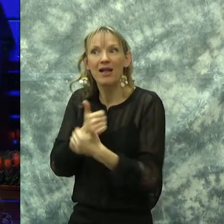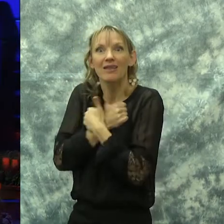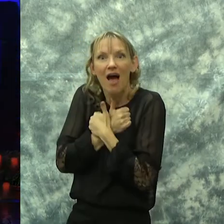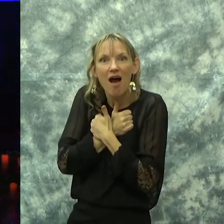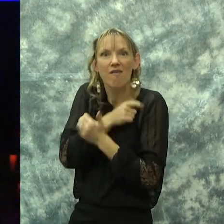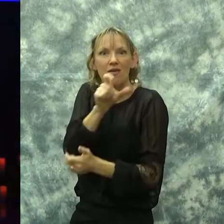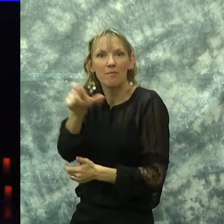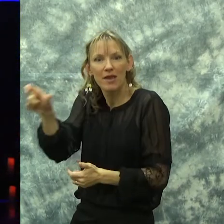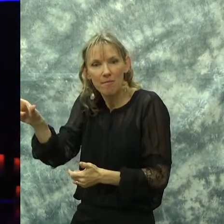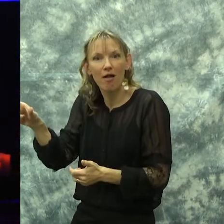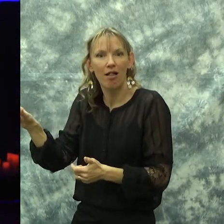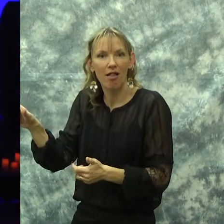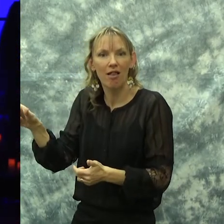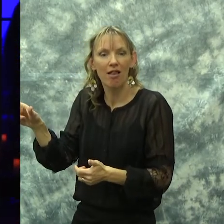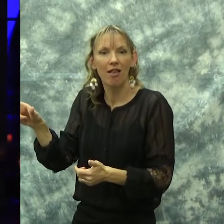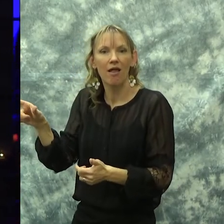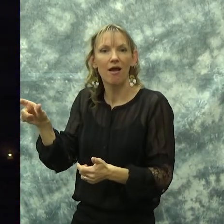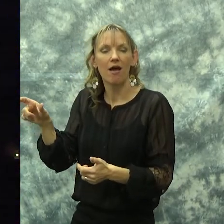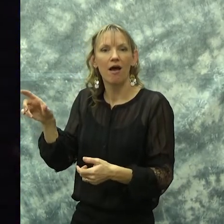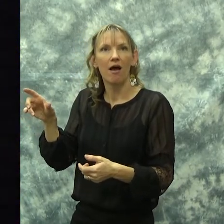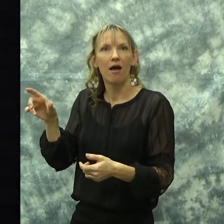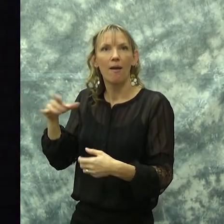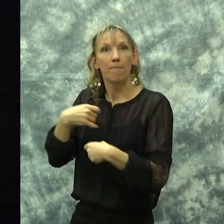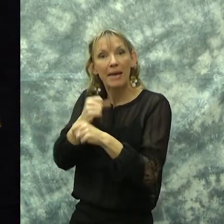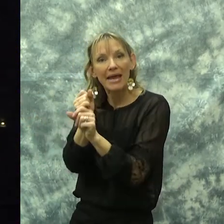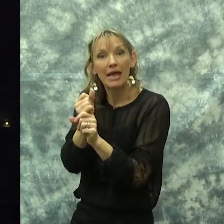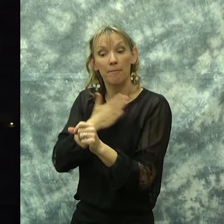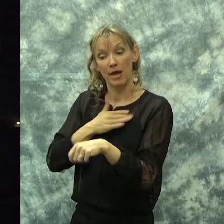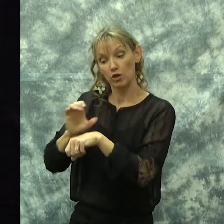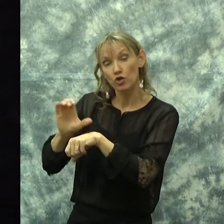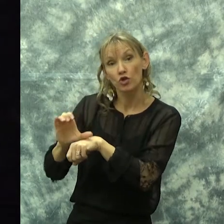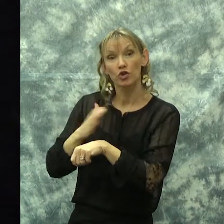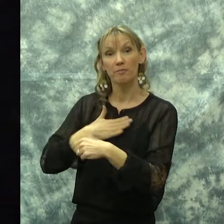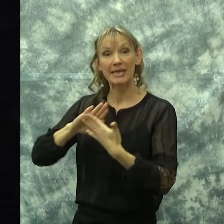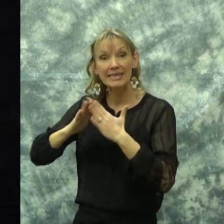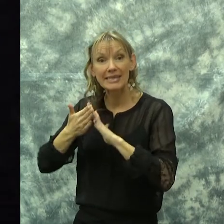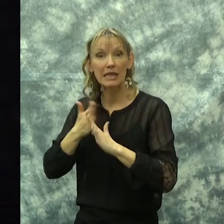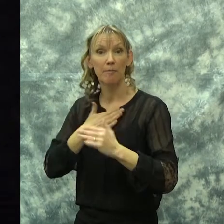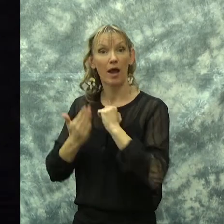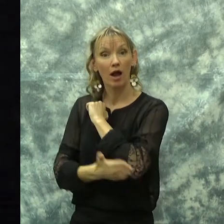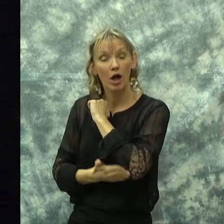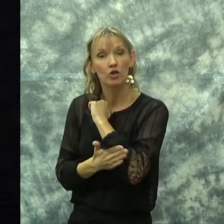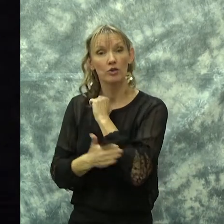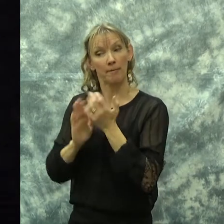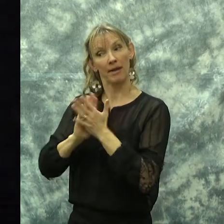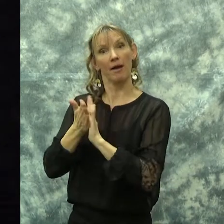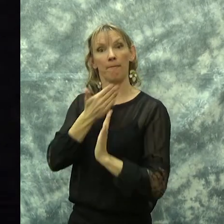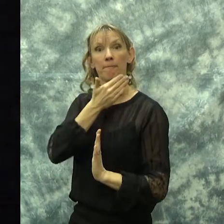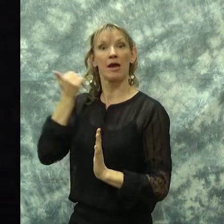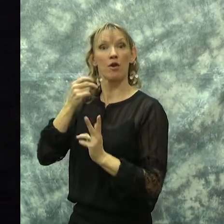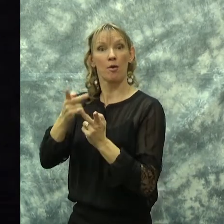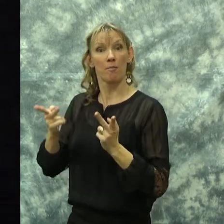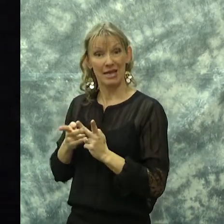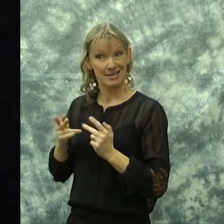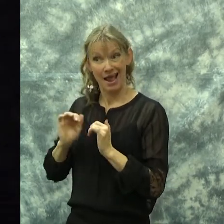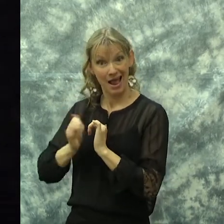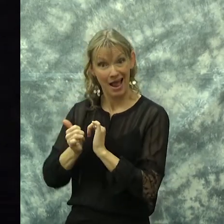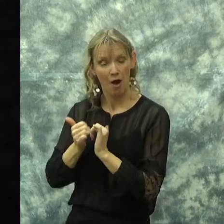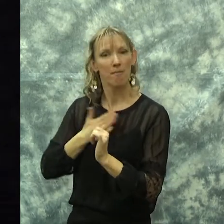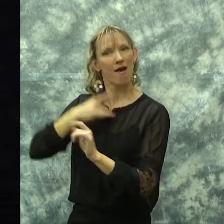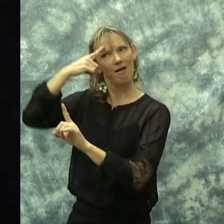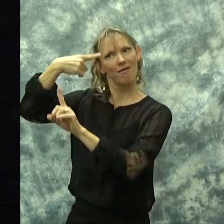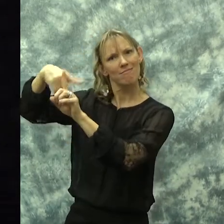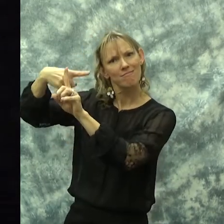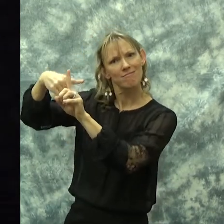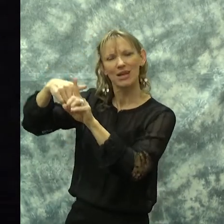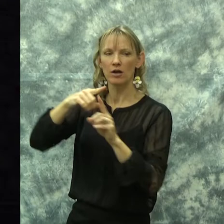I love, on making my church and my city and my country a better place through optimism,